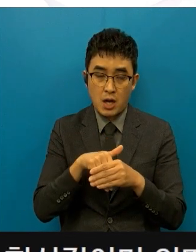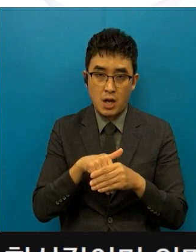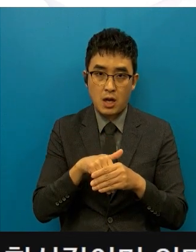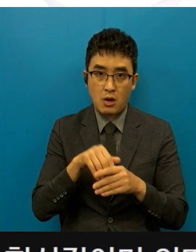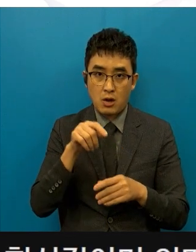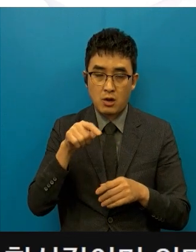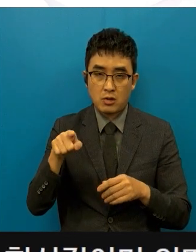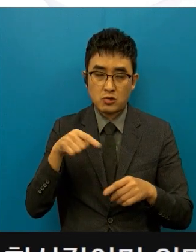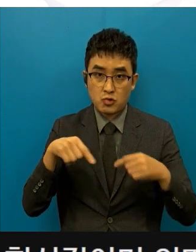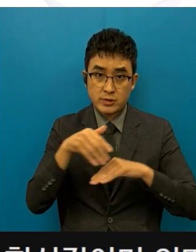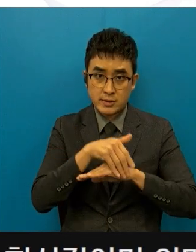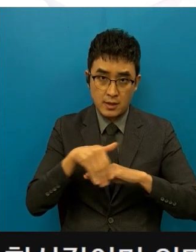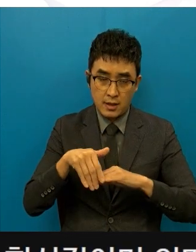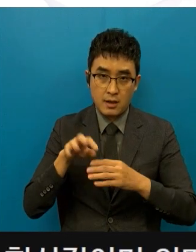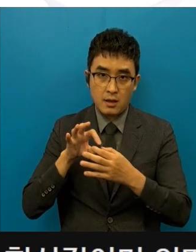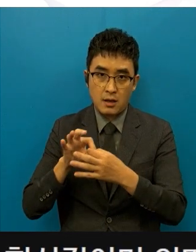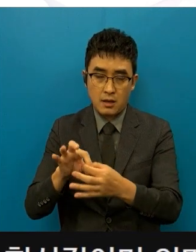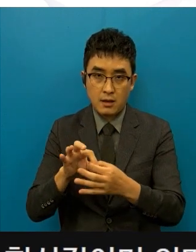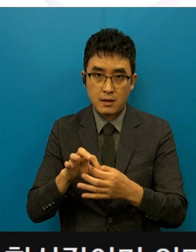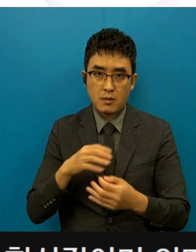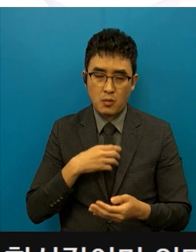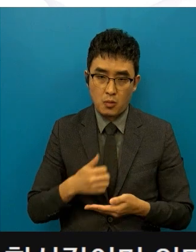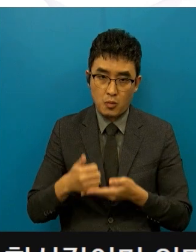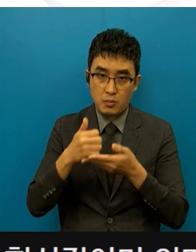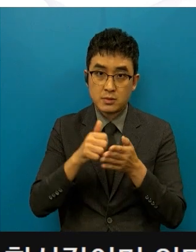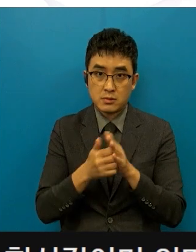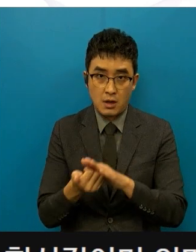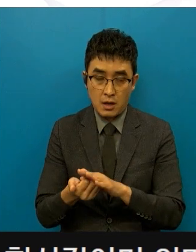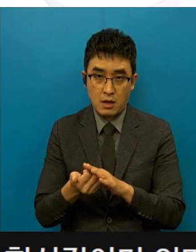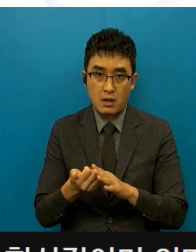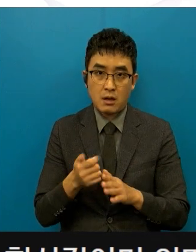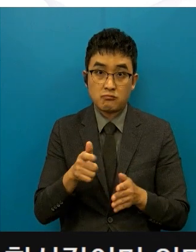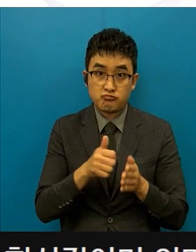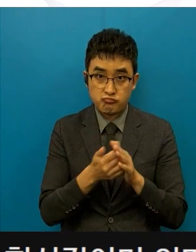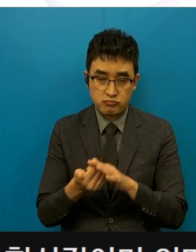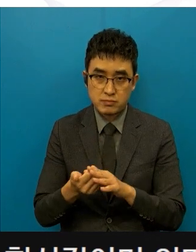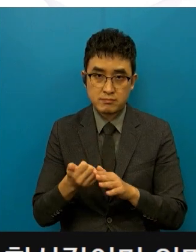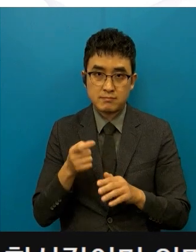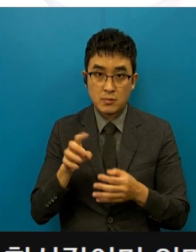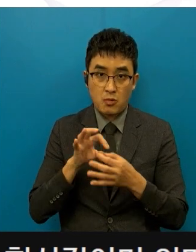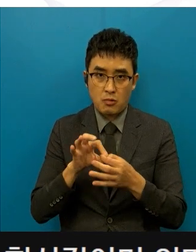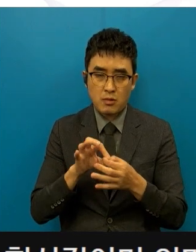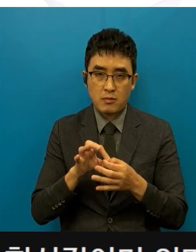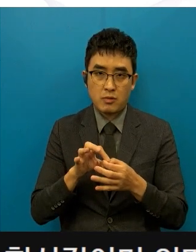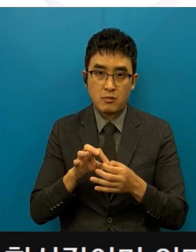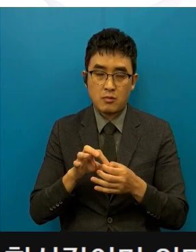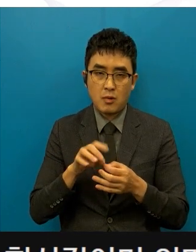including death education. Thank you. Thank you, Dr. Seo.